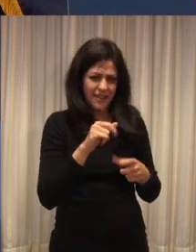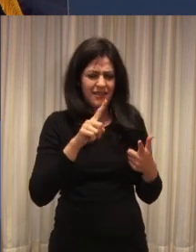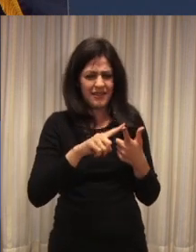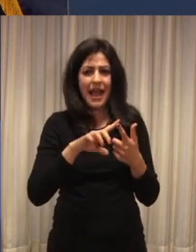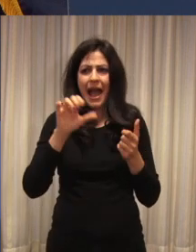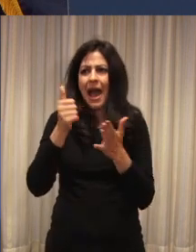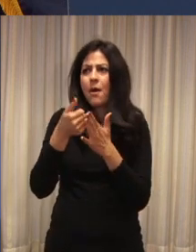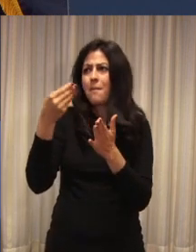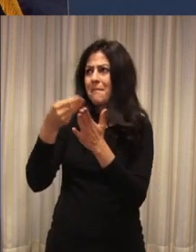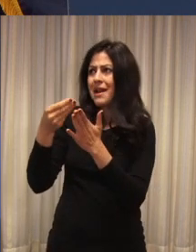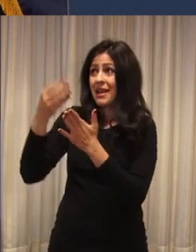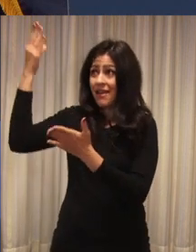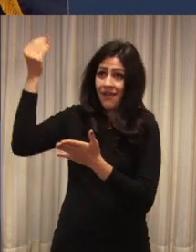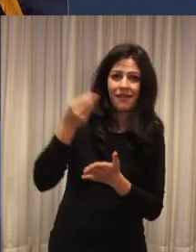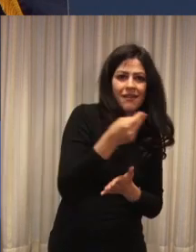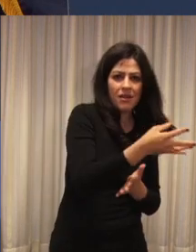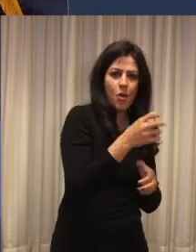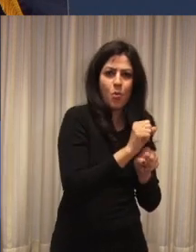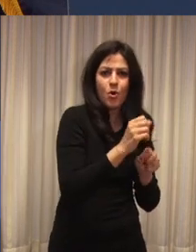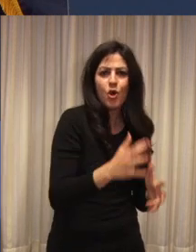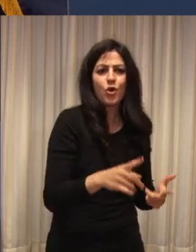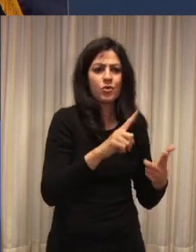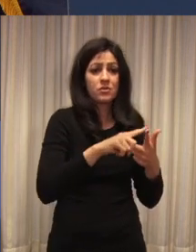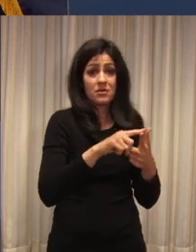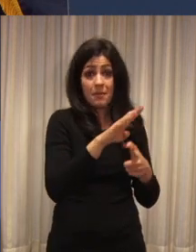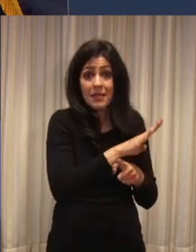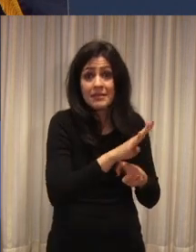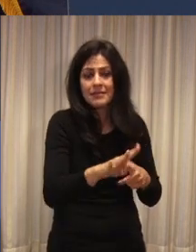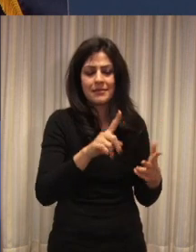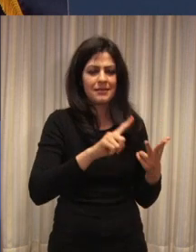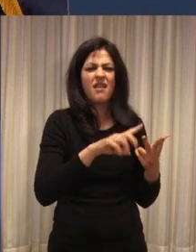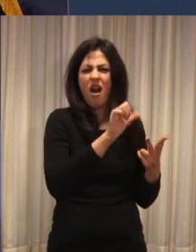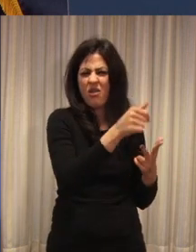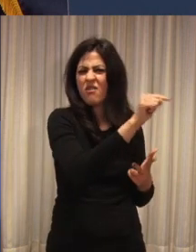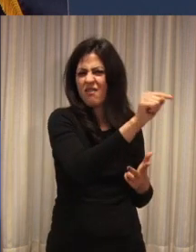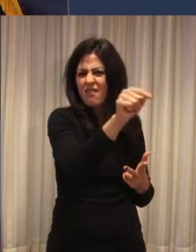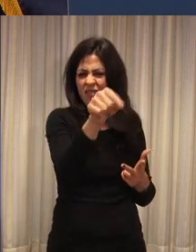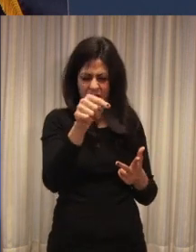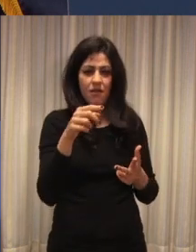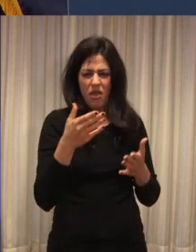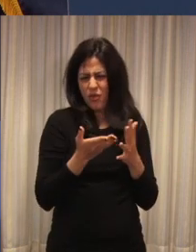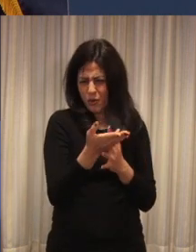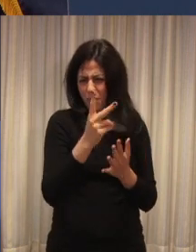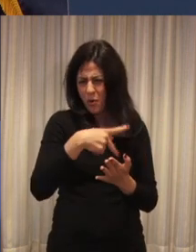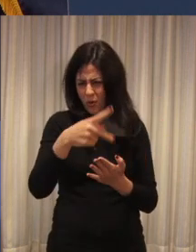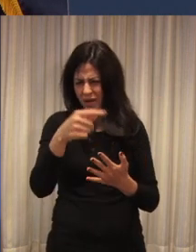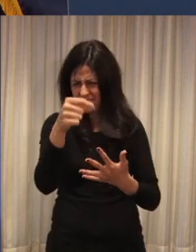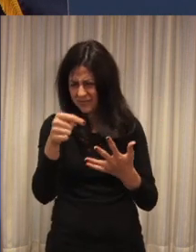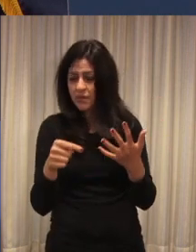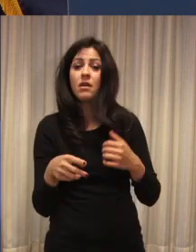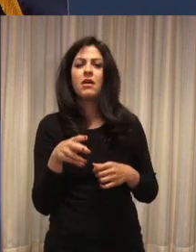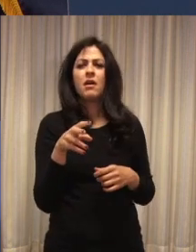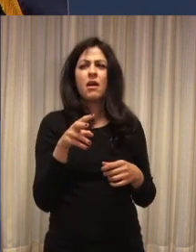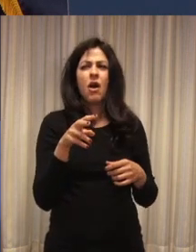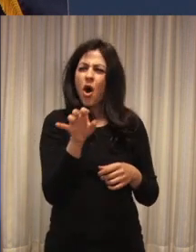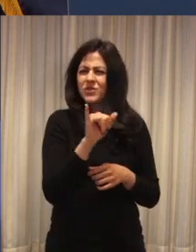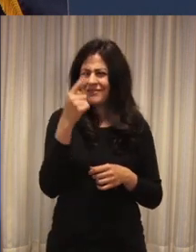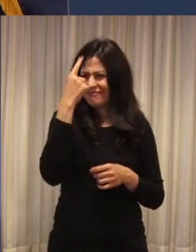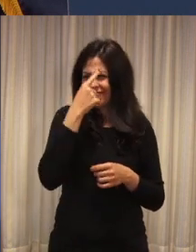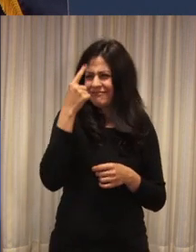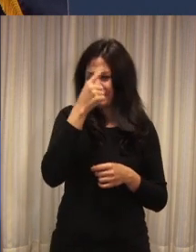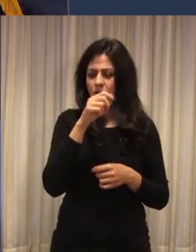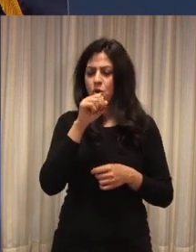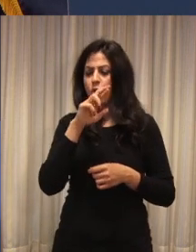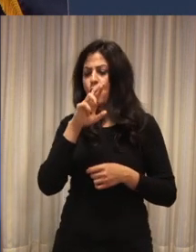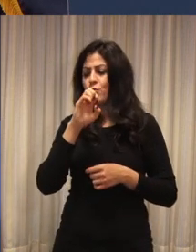workers through unemployment and to businesses through those other programs, we also have to begin to think, what does reopening